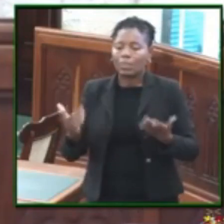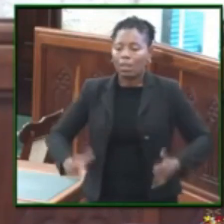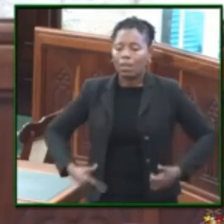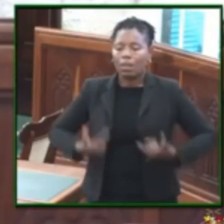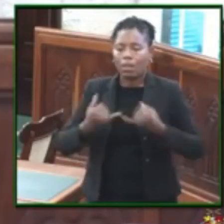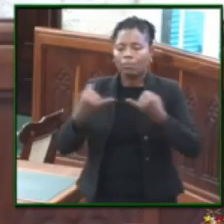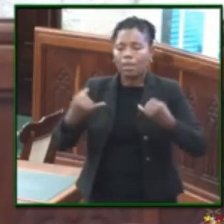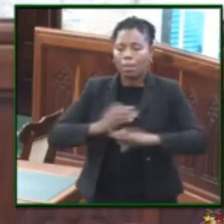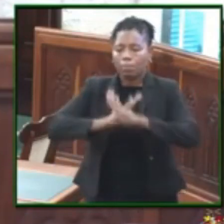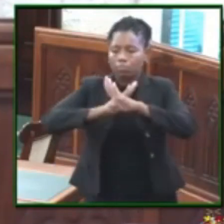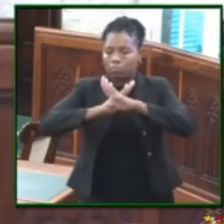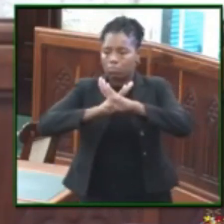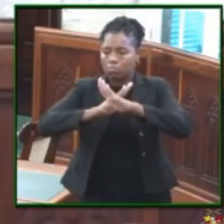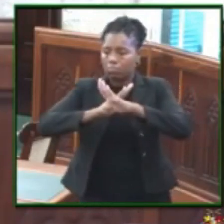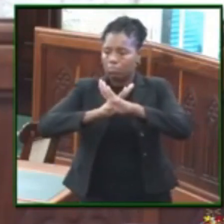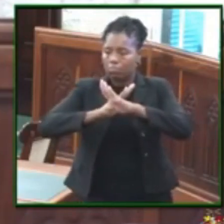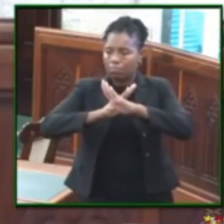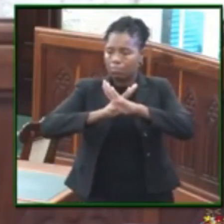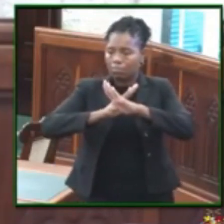lifeline.